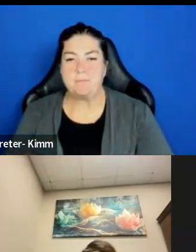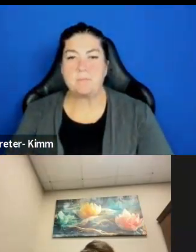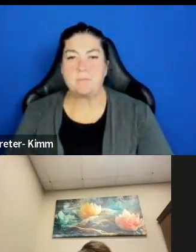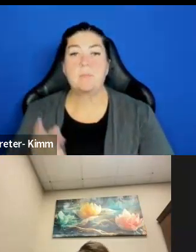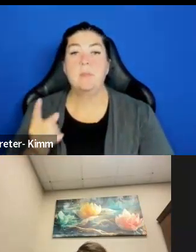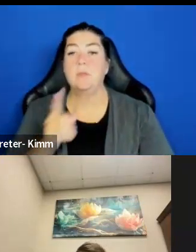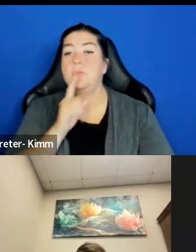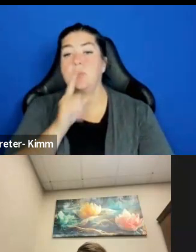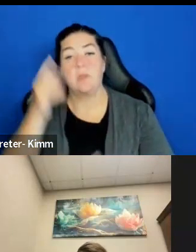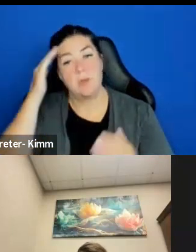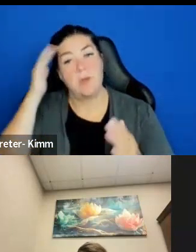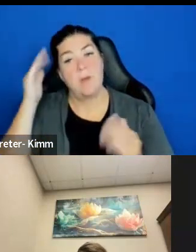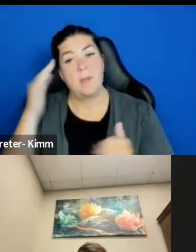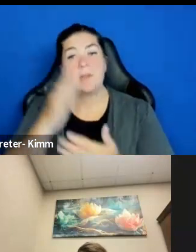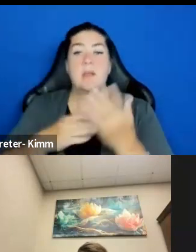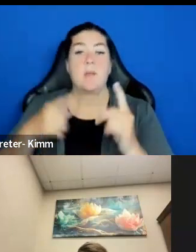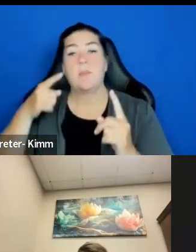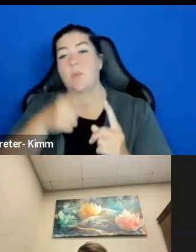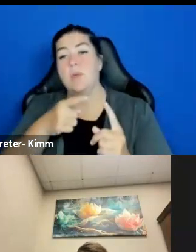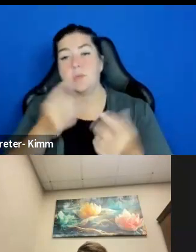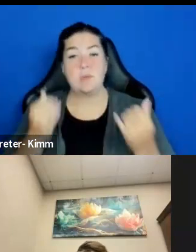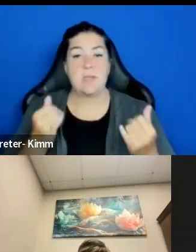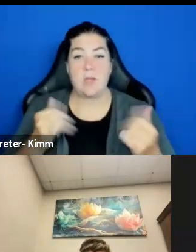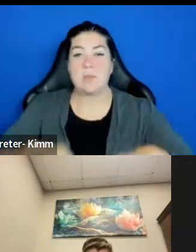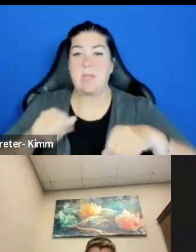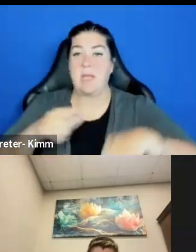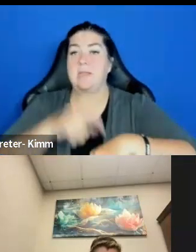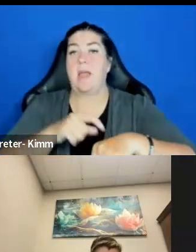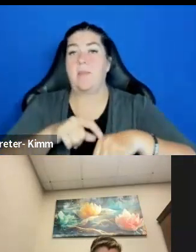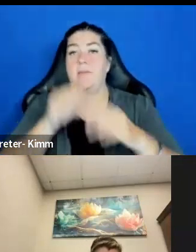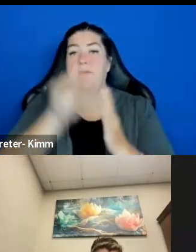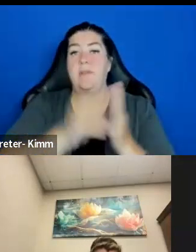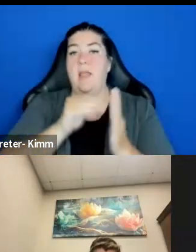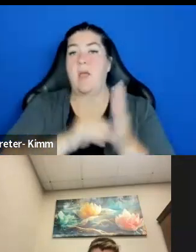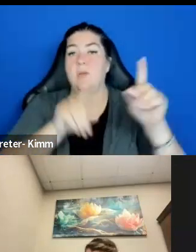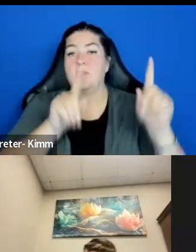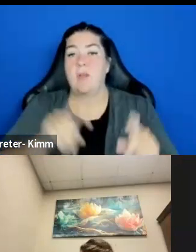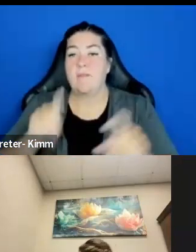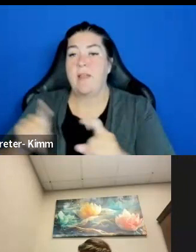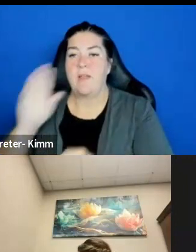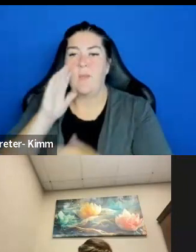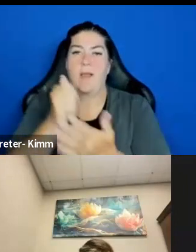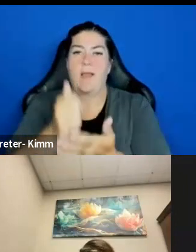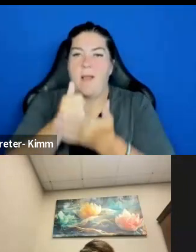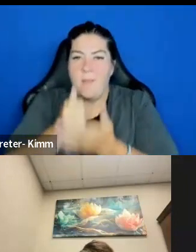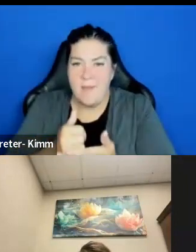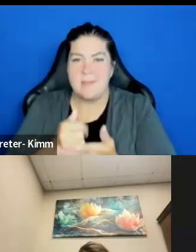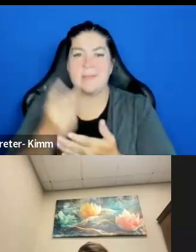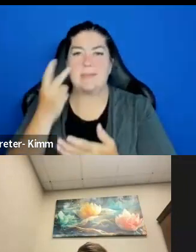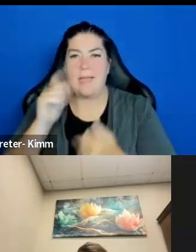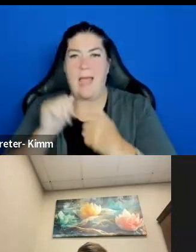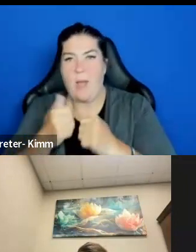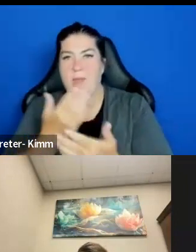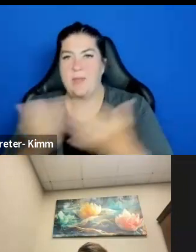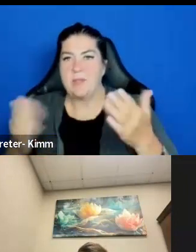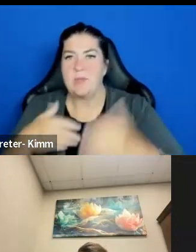really hope that at some point in time today, you'll take time to fill out our survey. That kind of helps us gauge on how things are going, what we can do